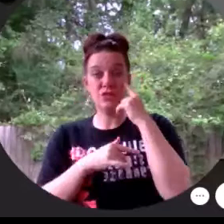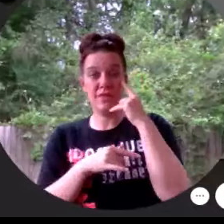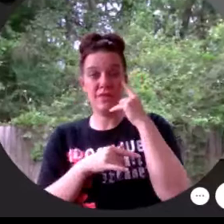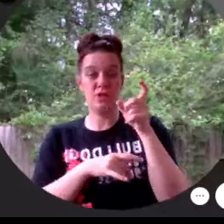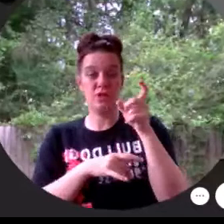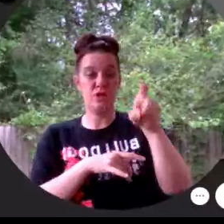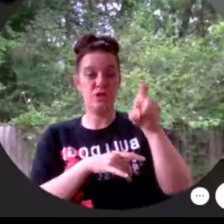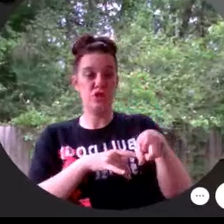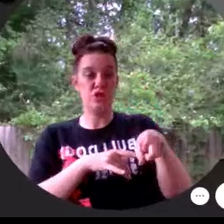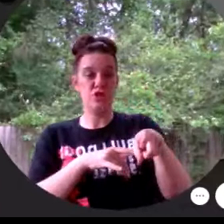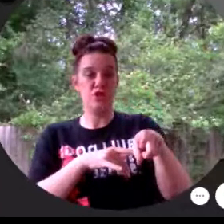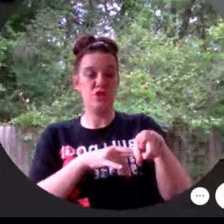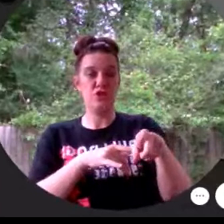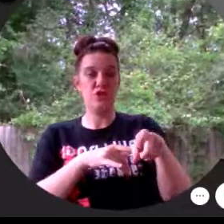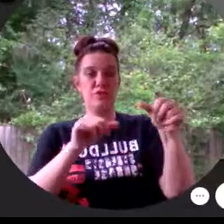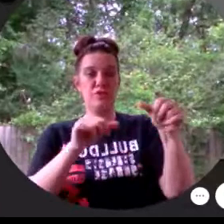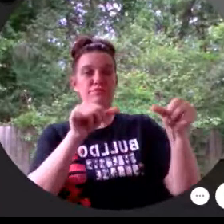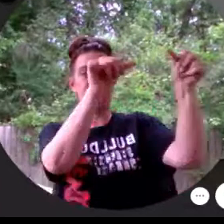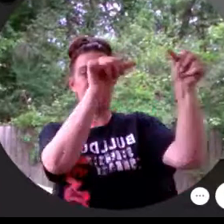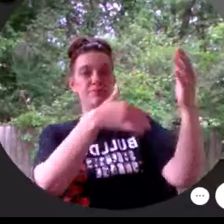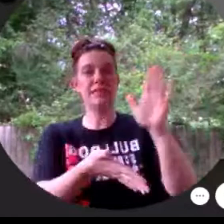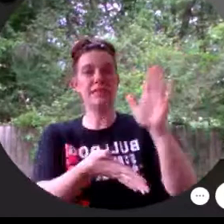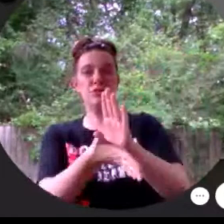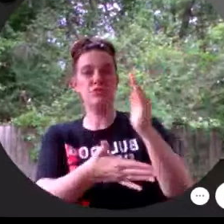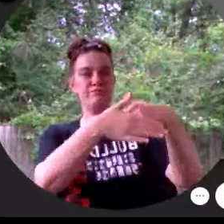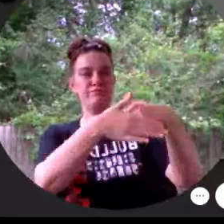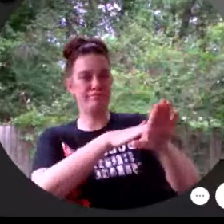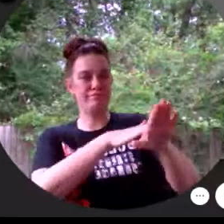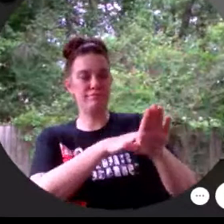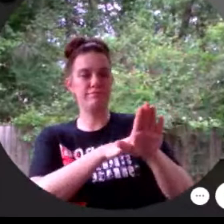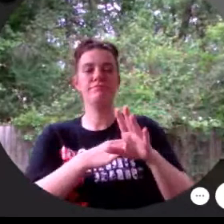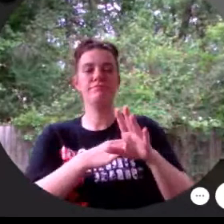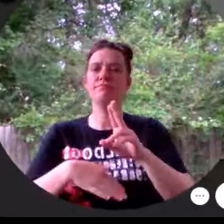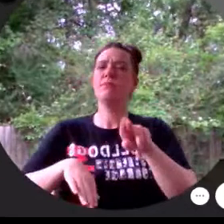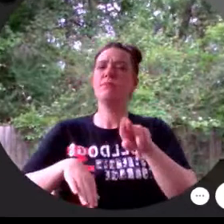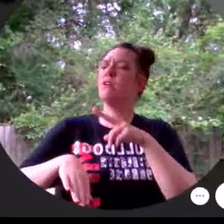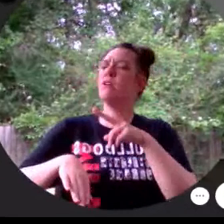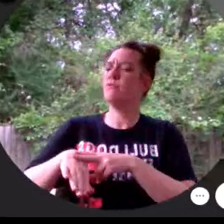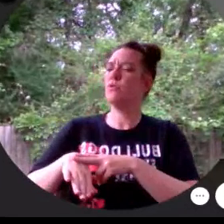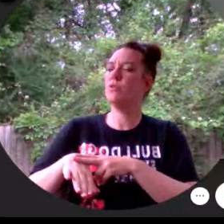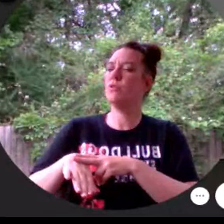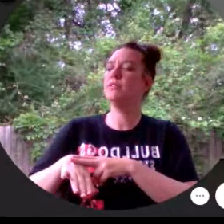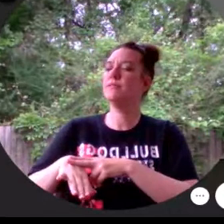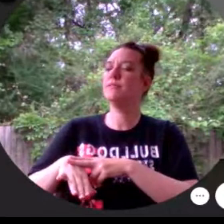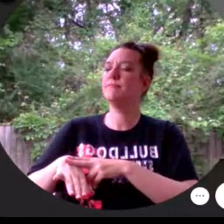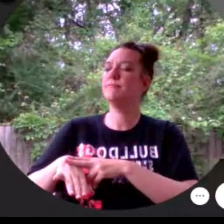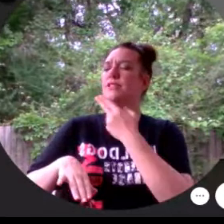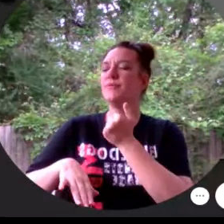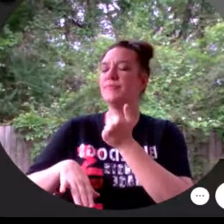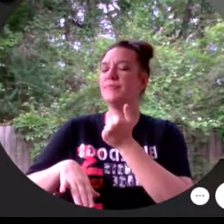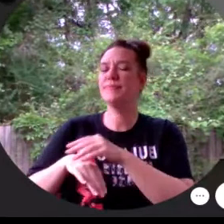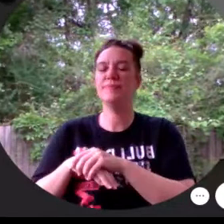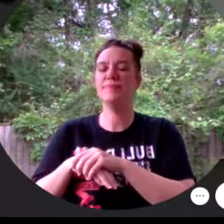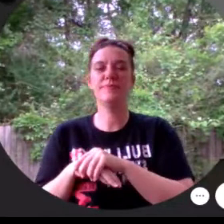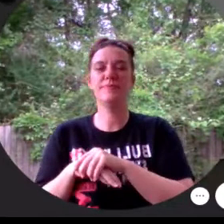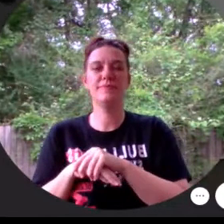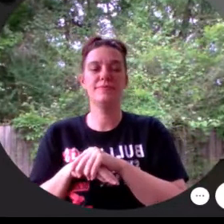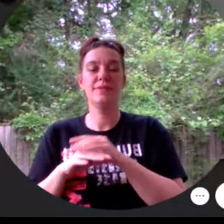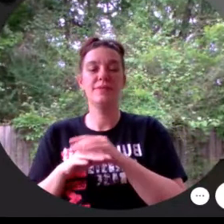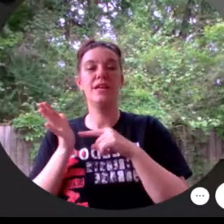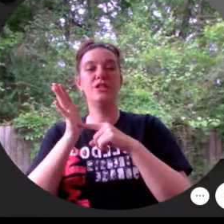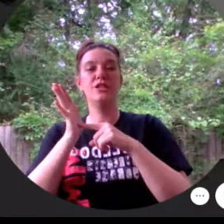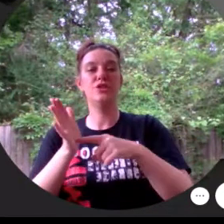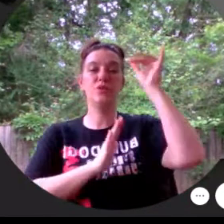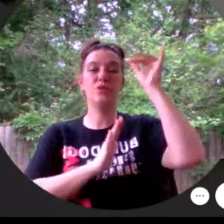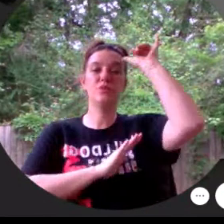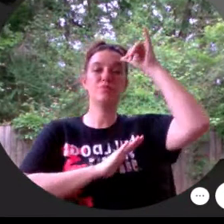entrance. Of course, said Principal Barkin. It's adorable. Shows bovine